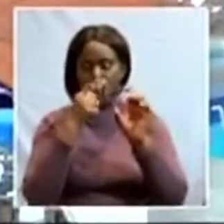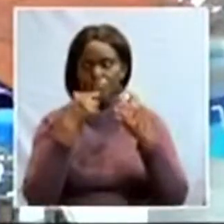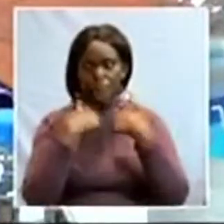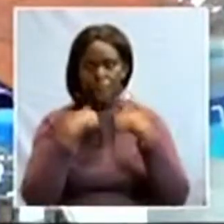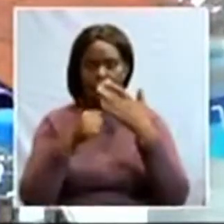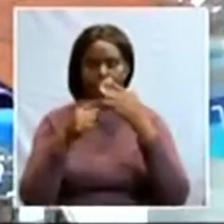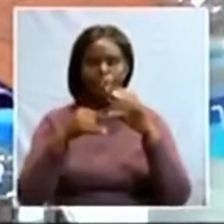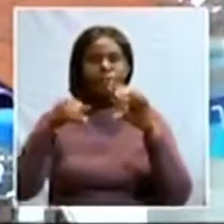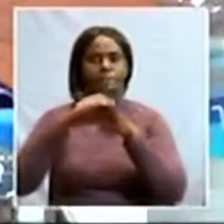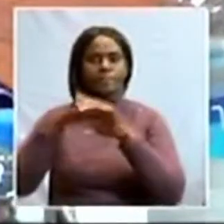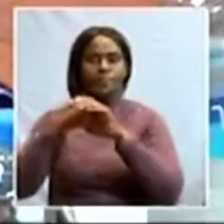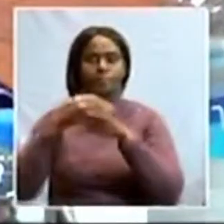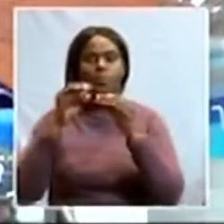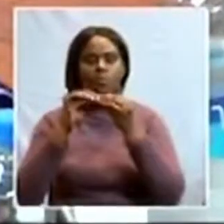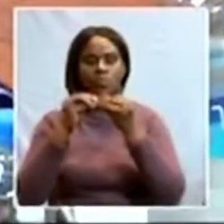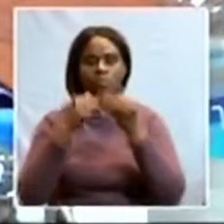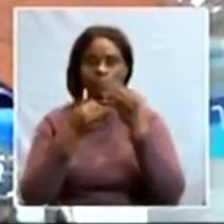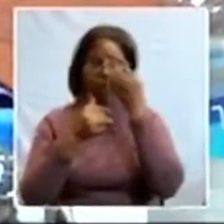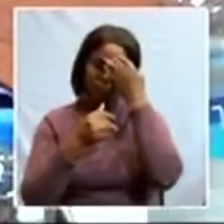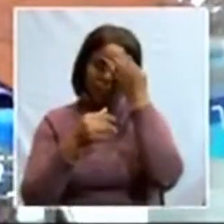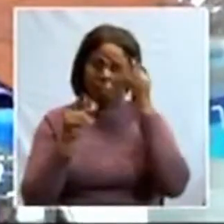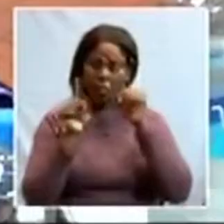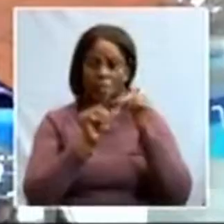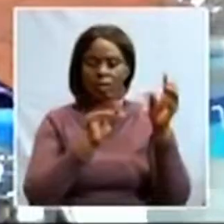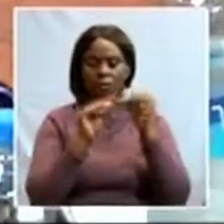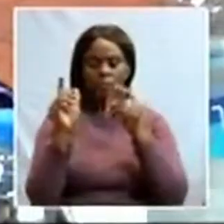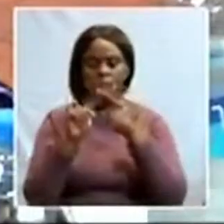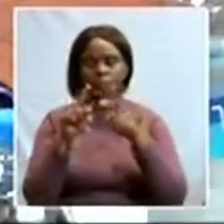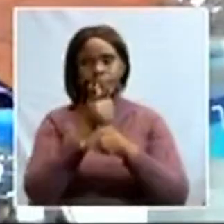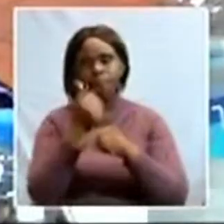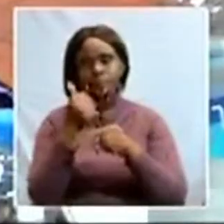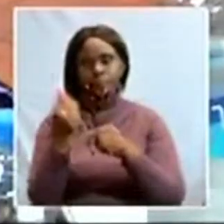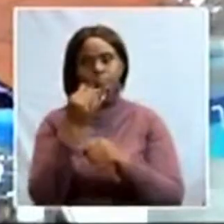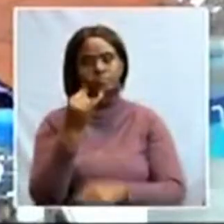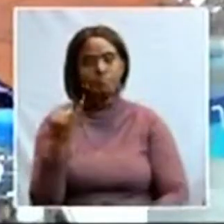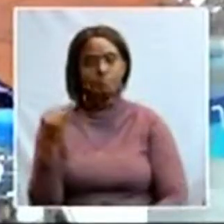been engaged. Then we move to another item,